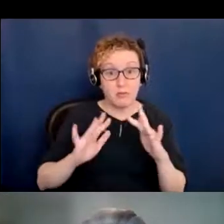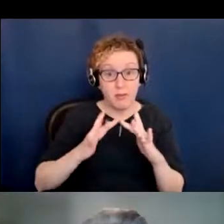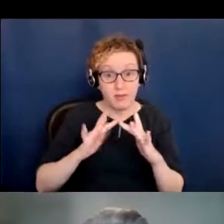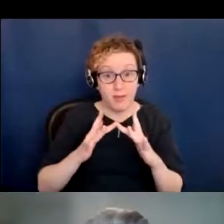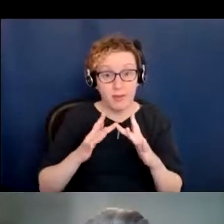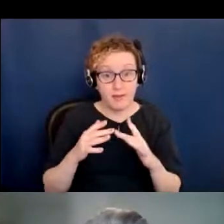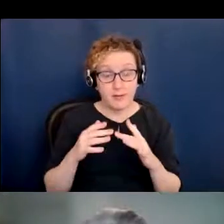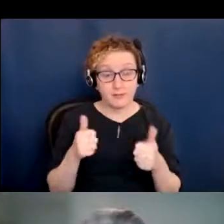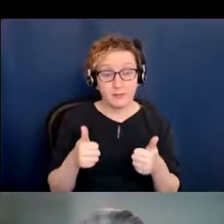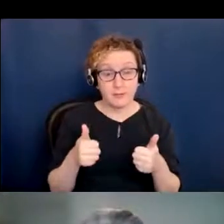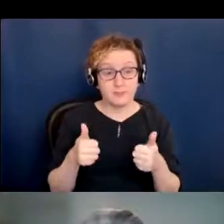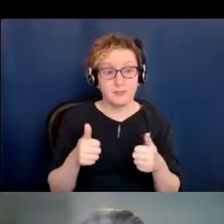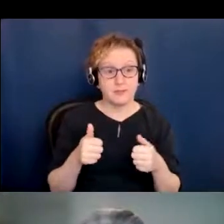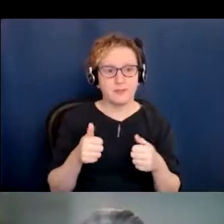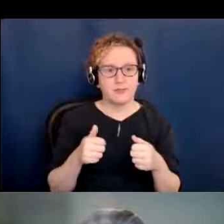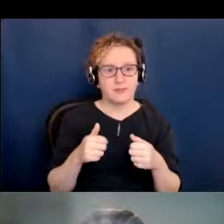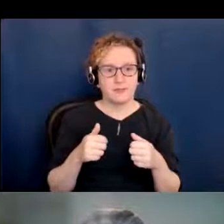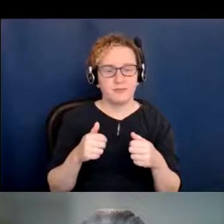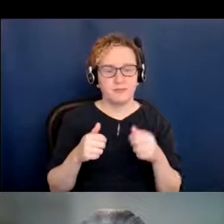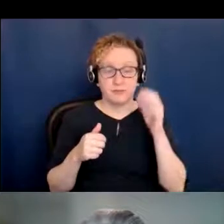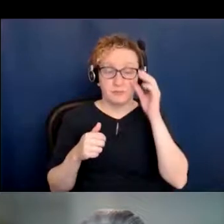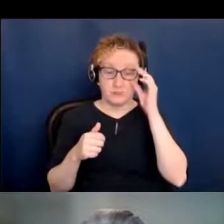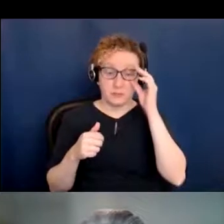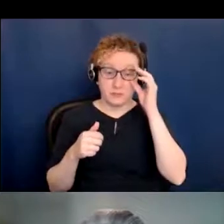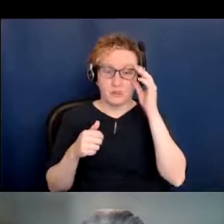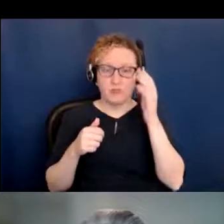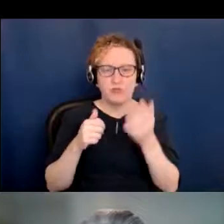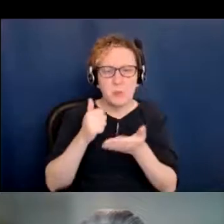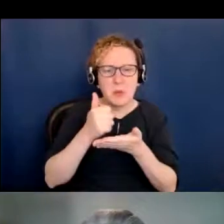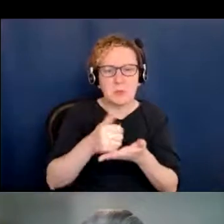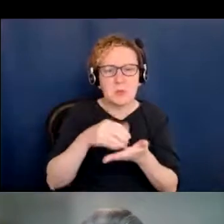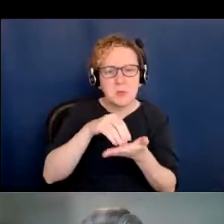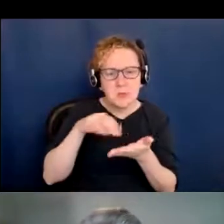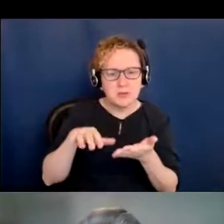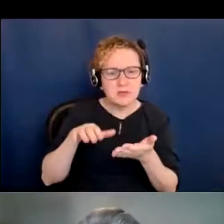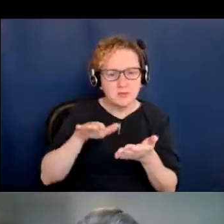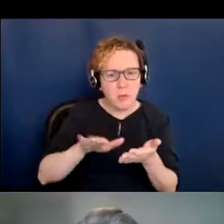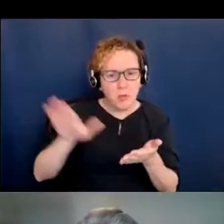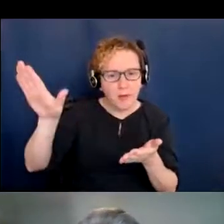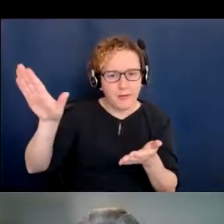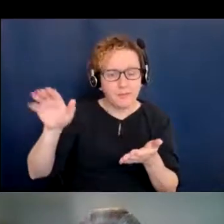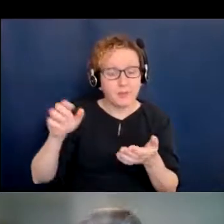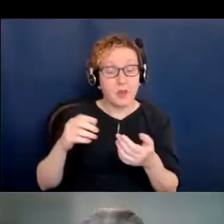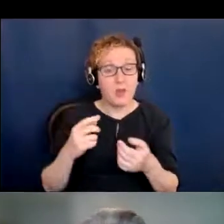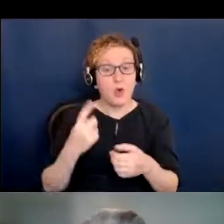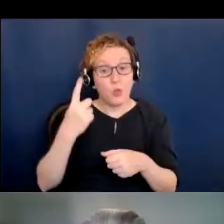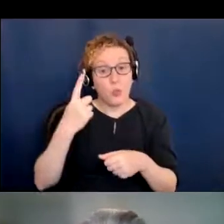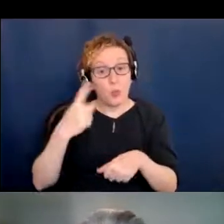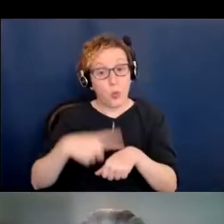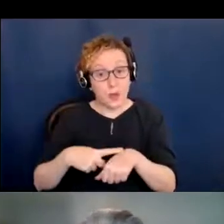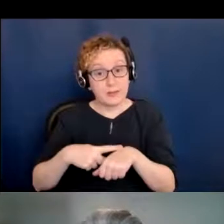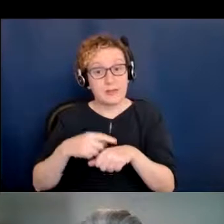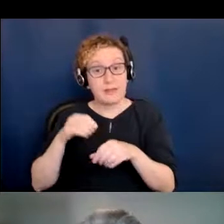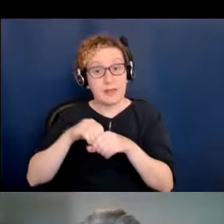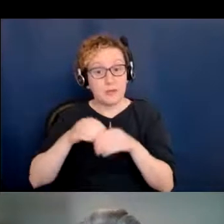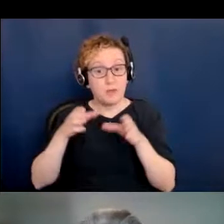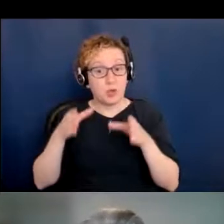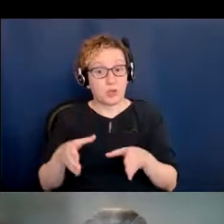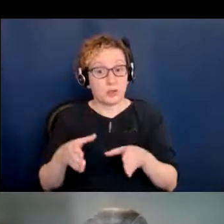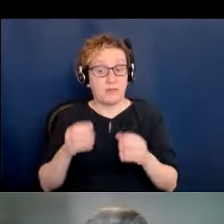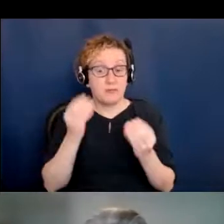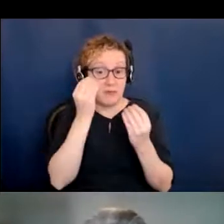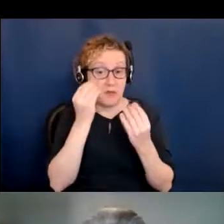to all of the students who are going abroad. And then our once in-person kind of informational sessions, whether